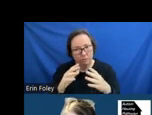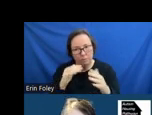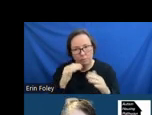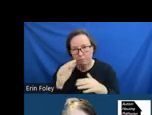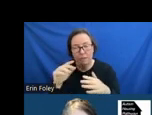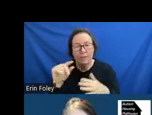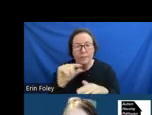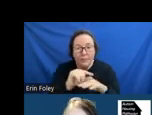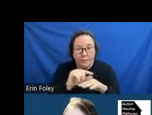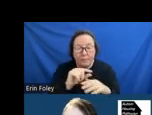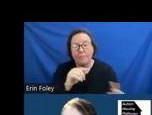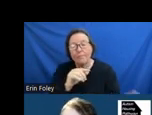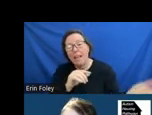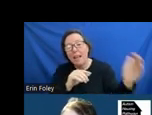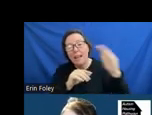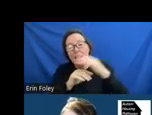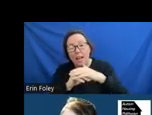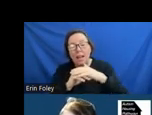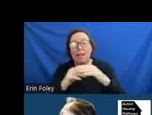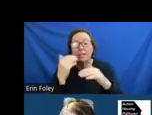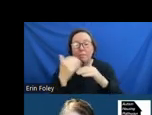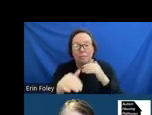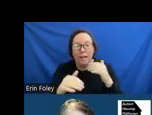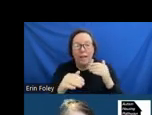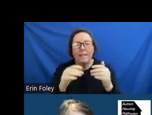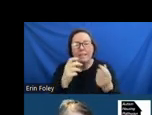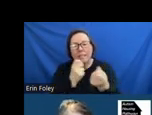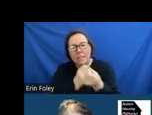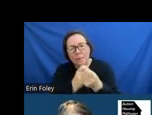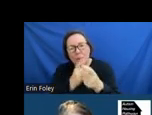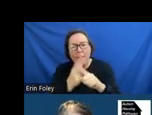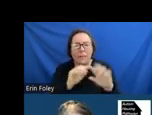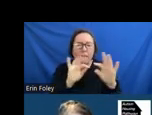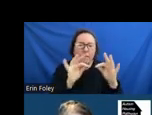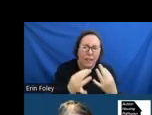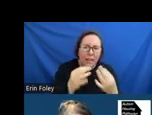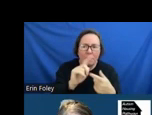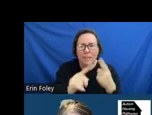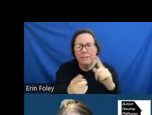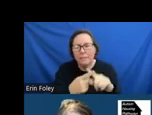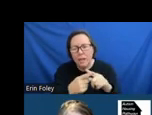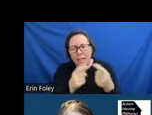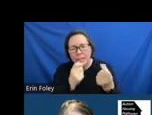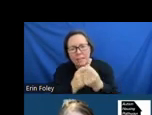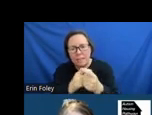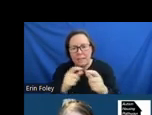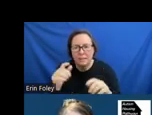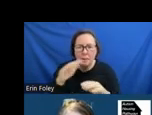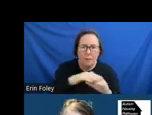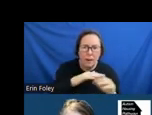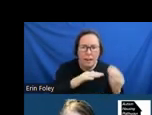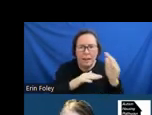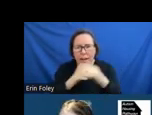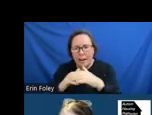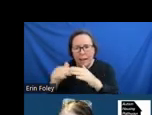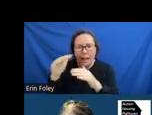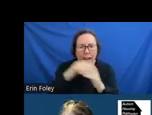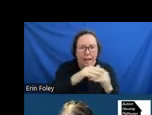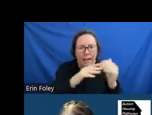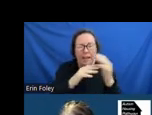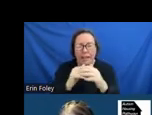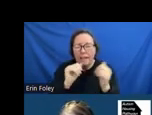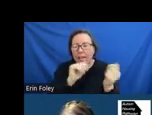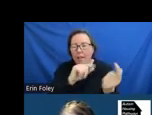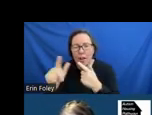friends. The sandwich applies to everyone. And obviously, the more we can maximize